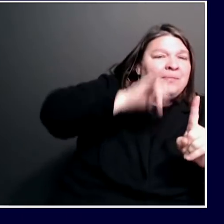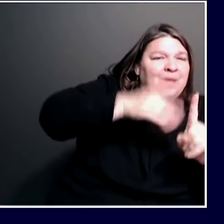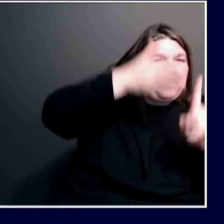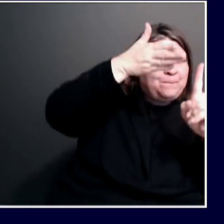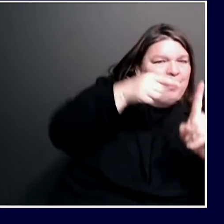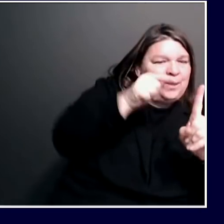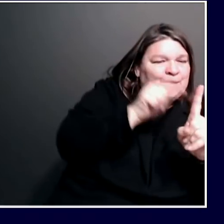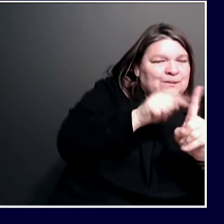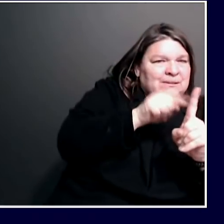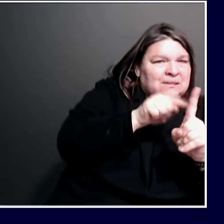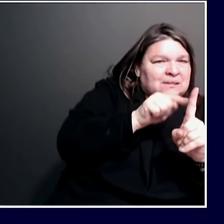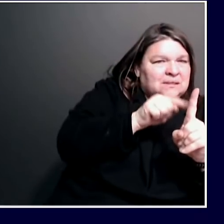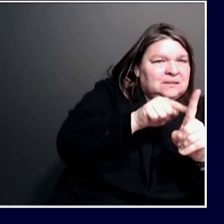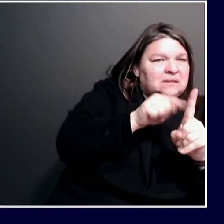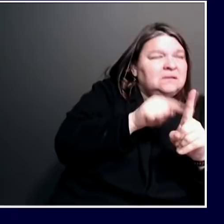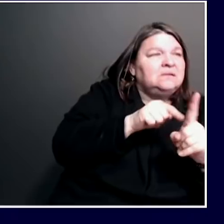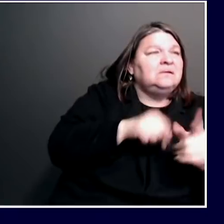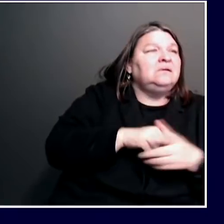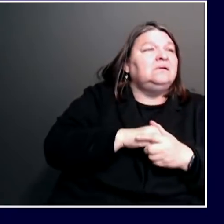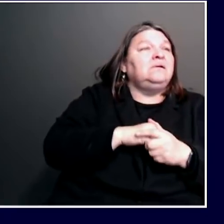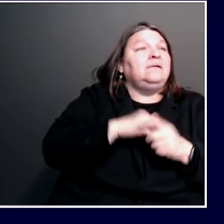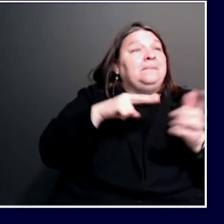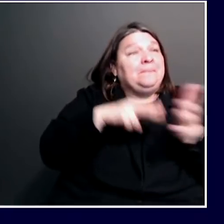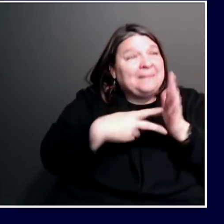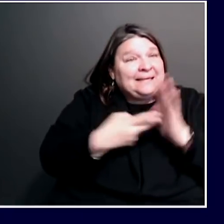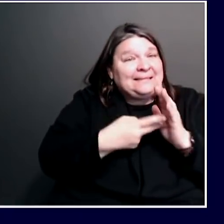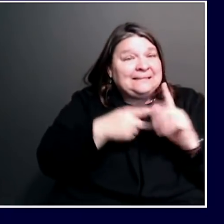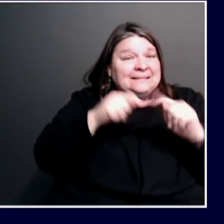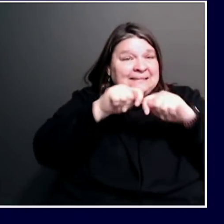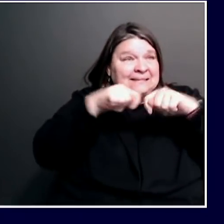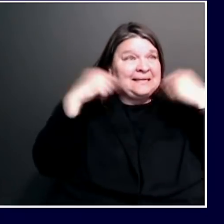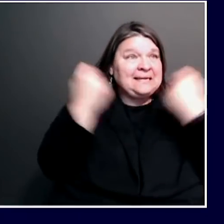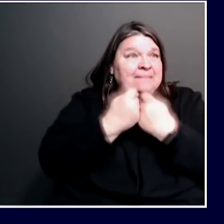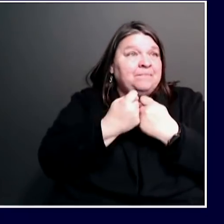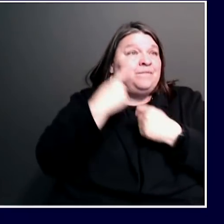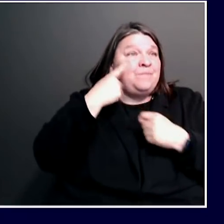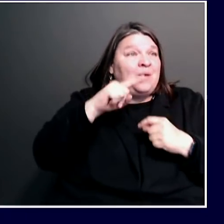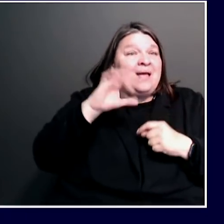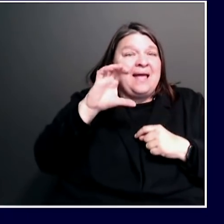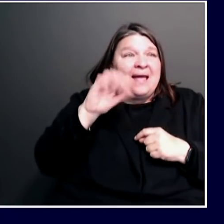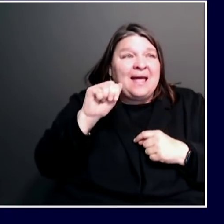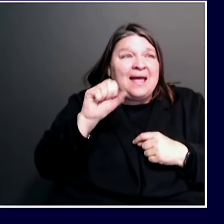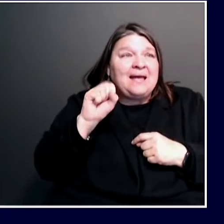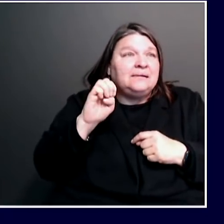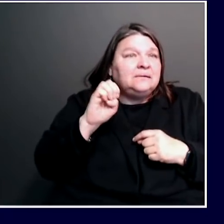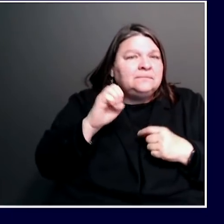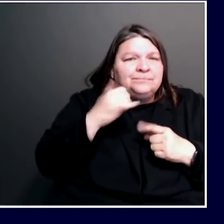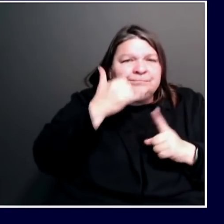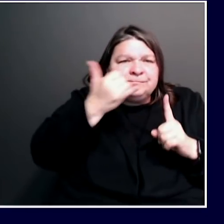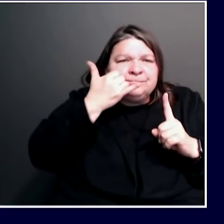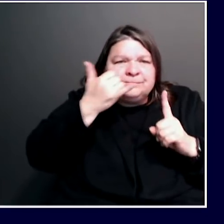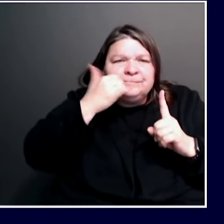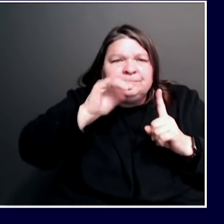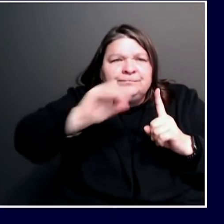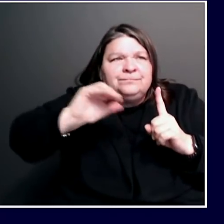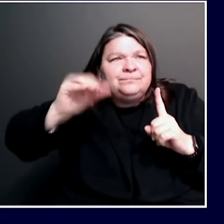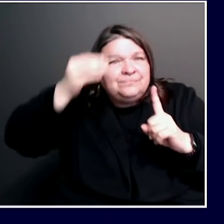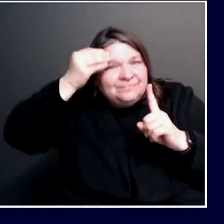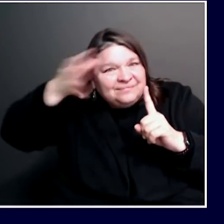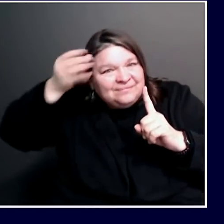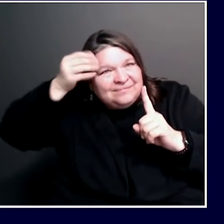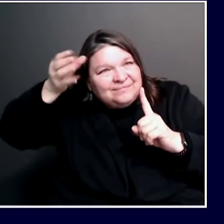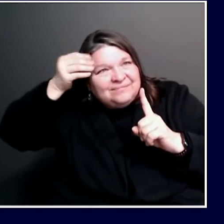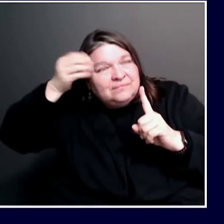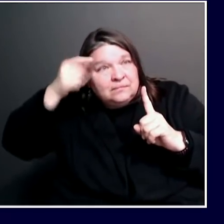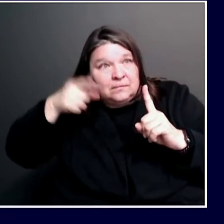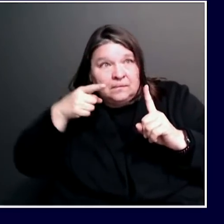which works with those close contacts to monitor their symptoms and make sure that they are in quarantine. Okay,